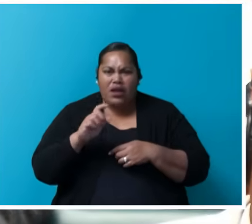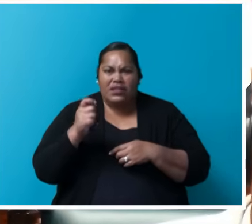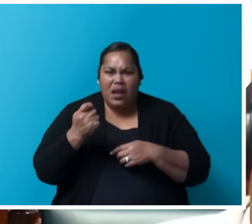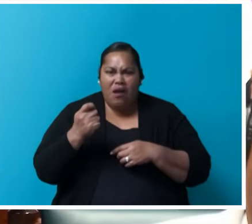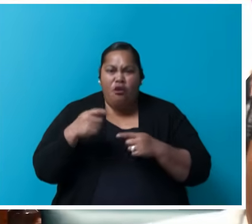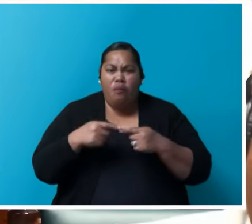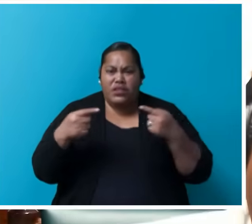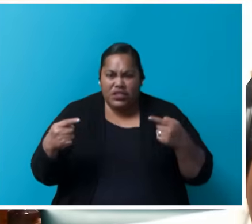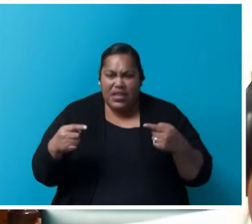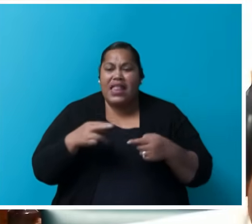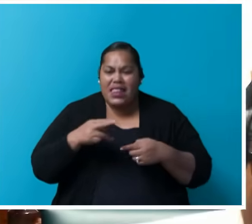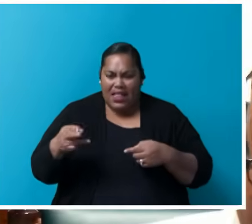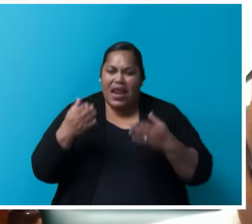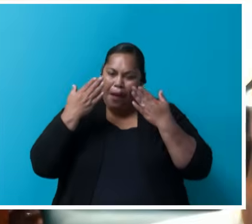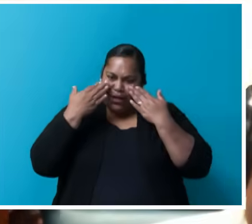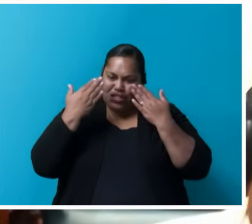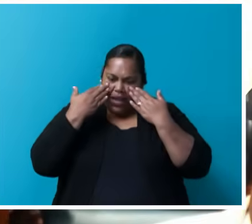appreciating it.